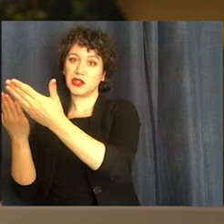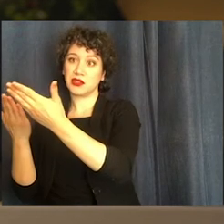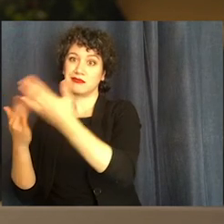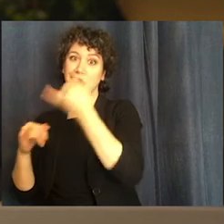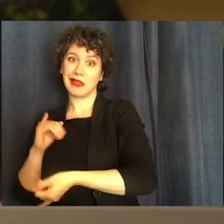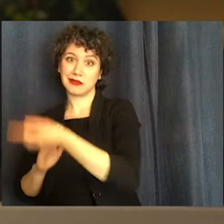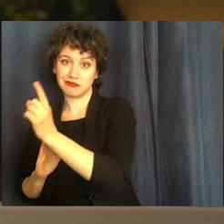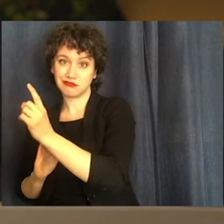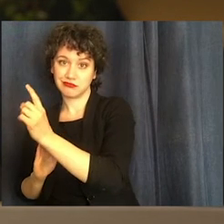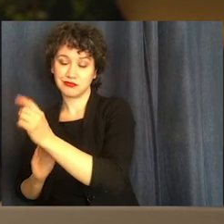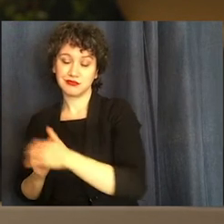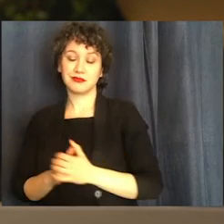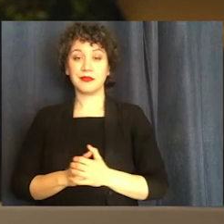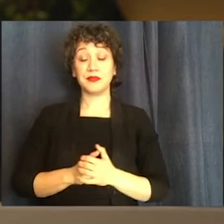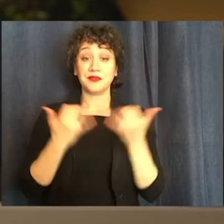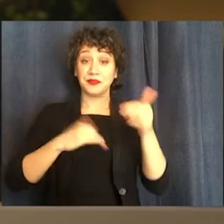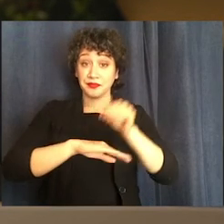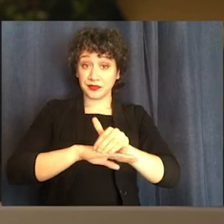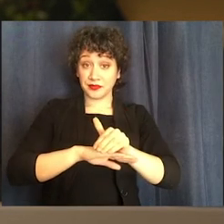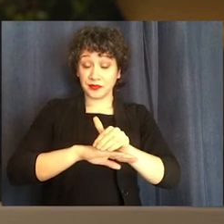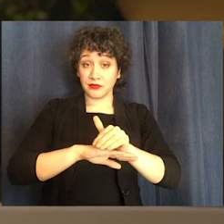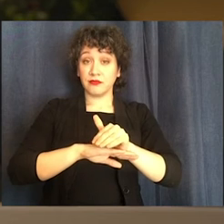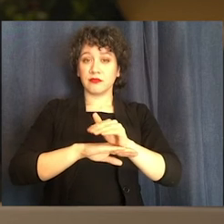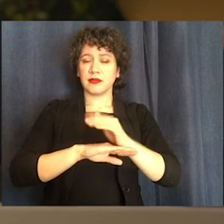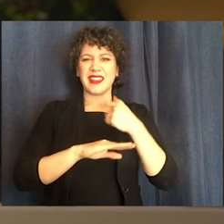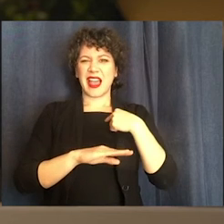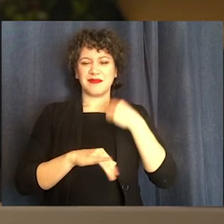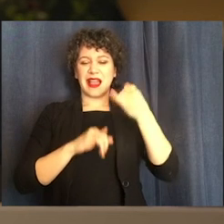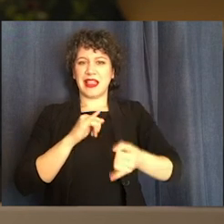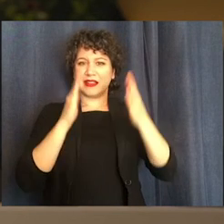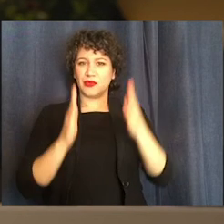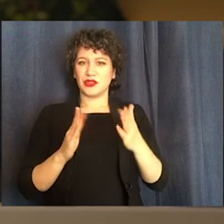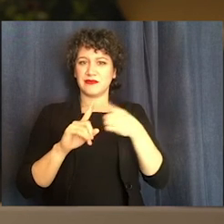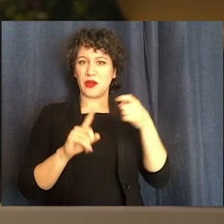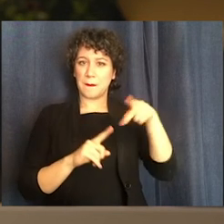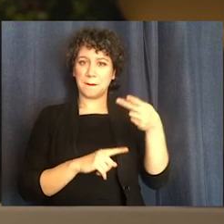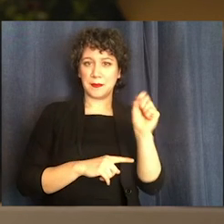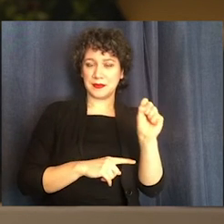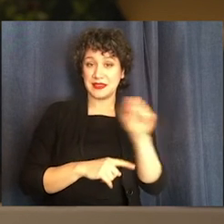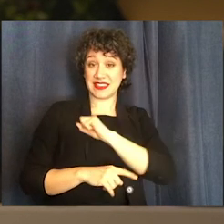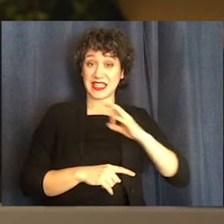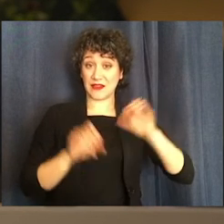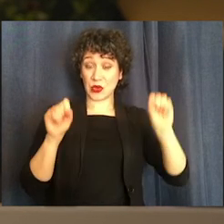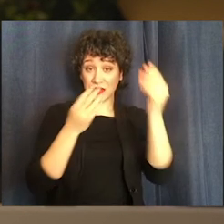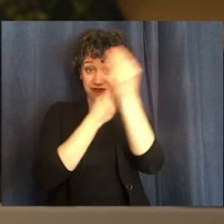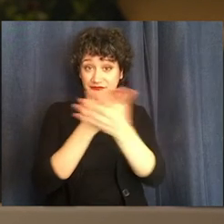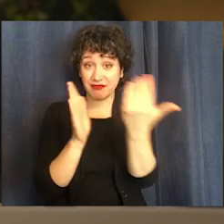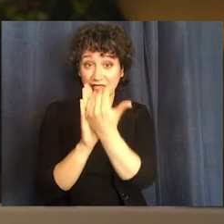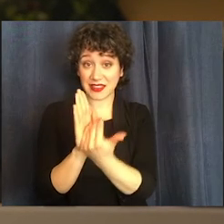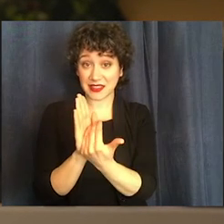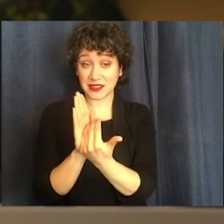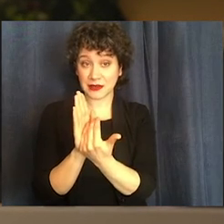you. And in the interest of keeping this short and simple, I thought sharing some of my favorite four-letter words would be the perfect way to do